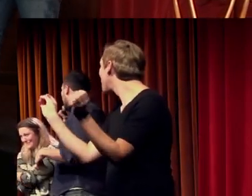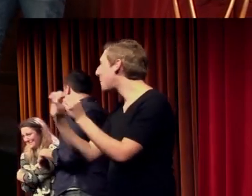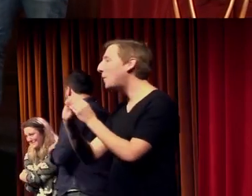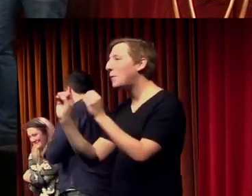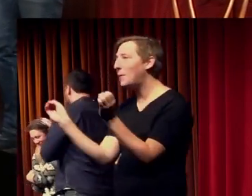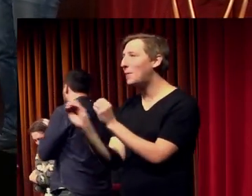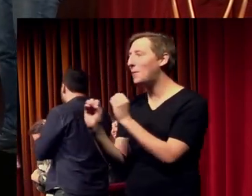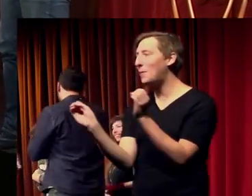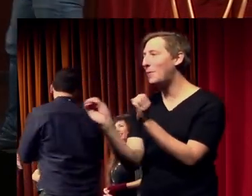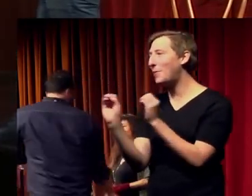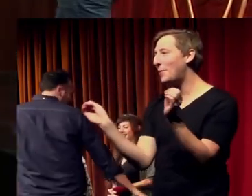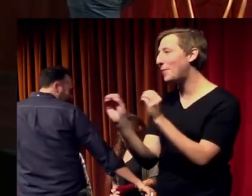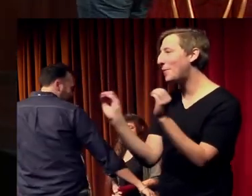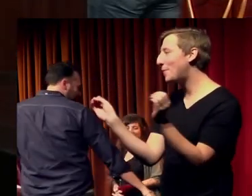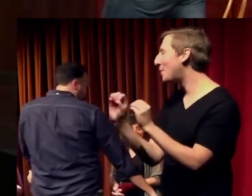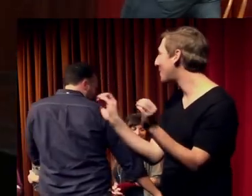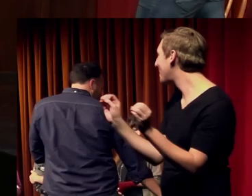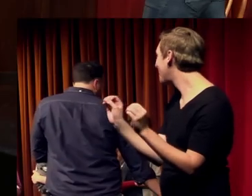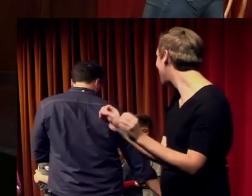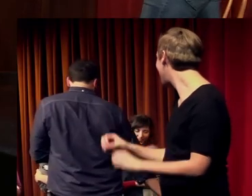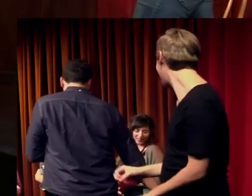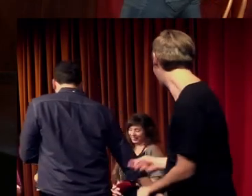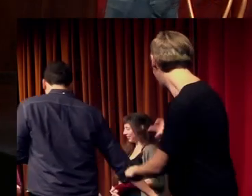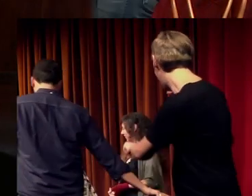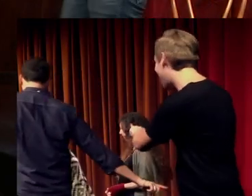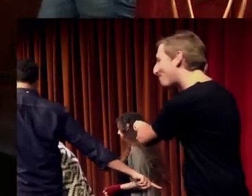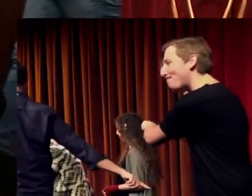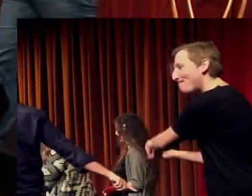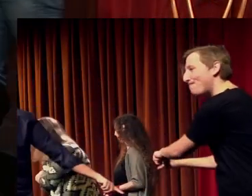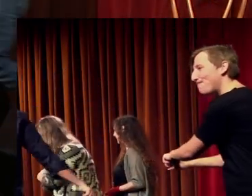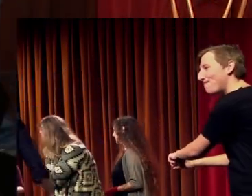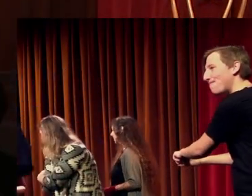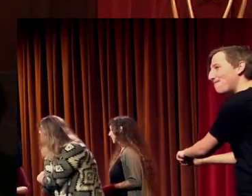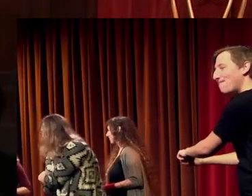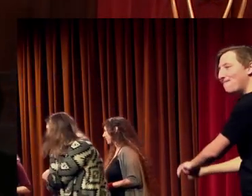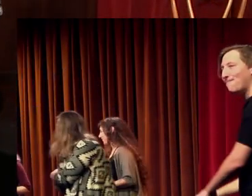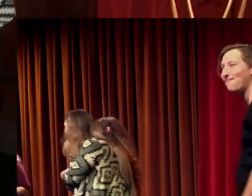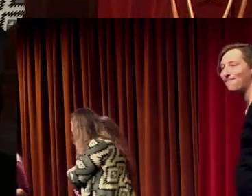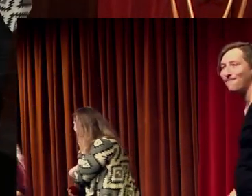No. Okay, so you're in the purgatory table. Sam. Don't say Sam.